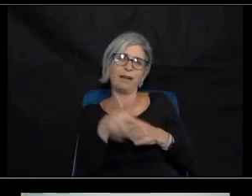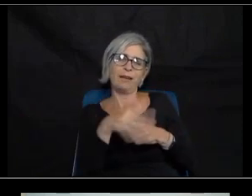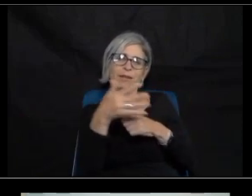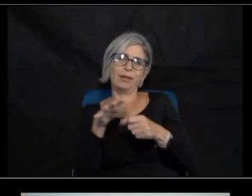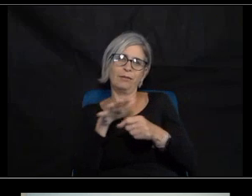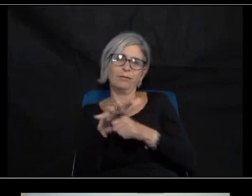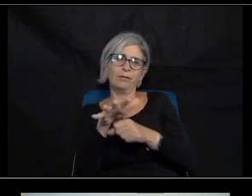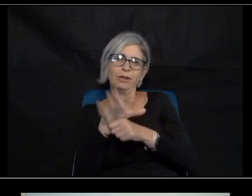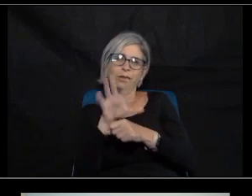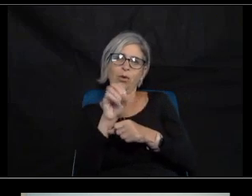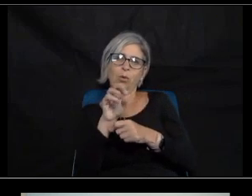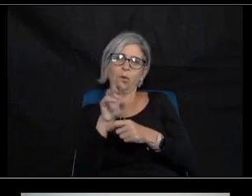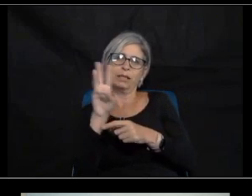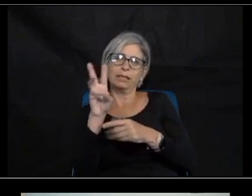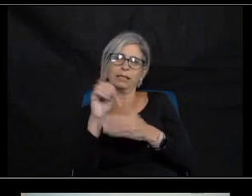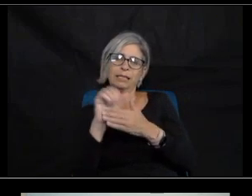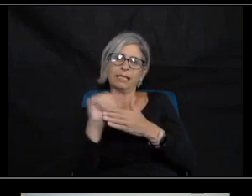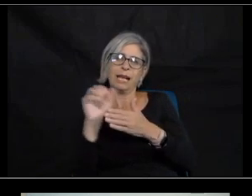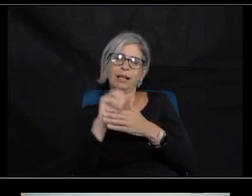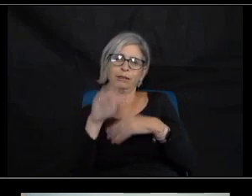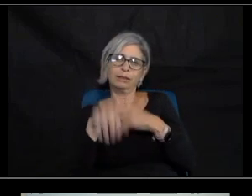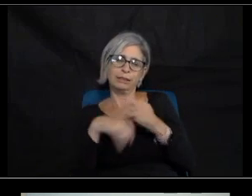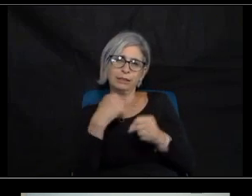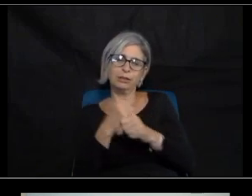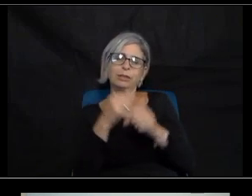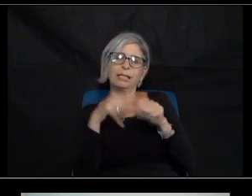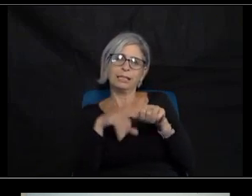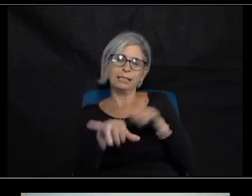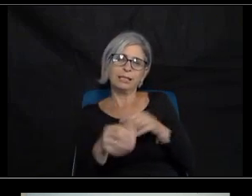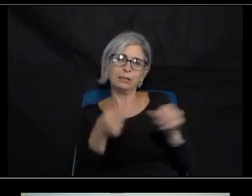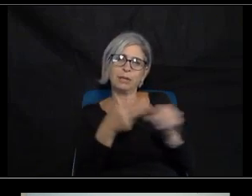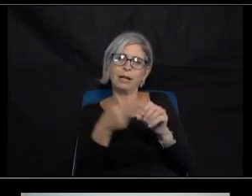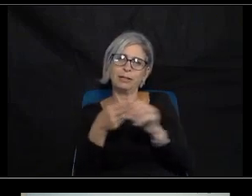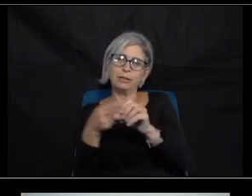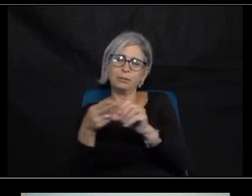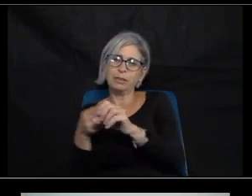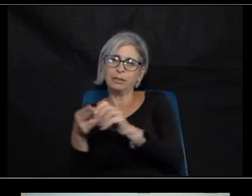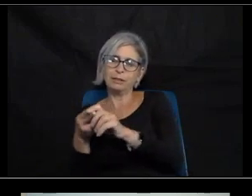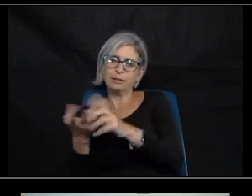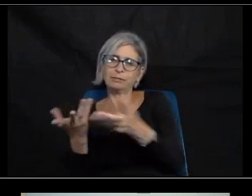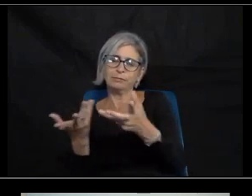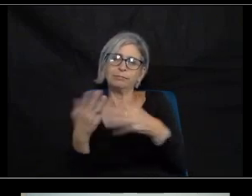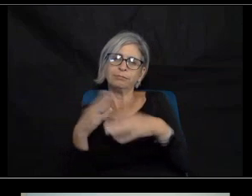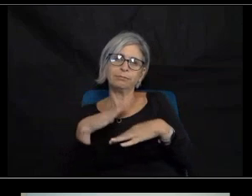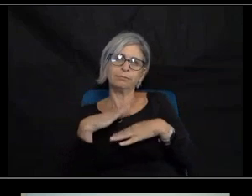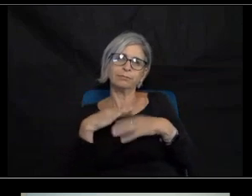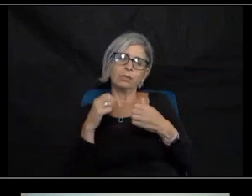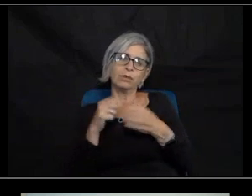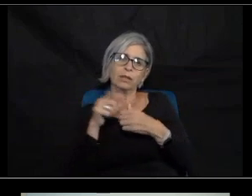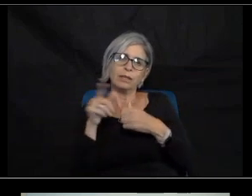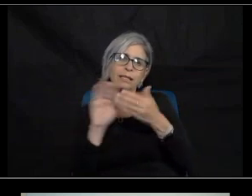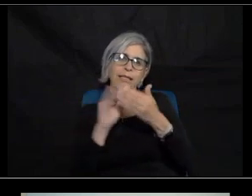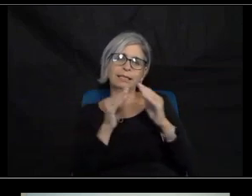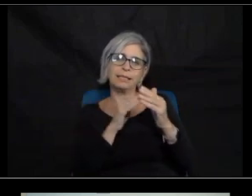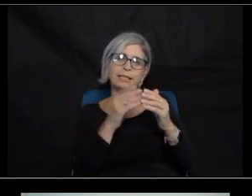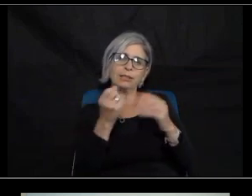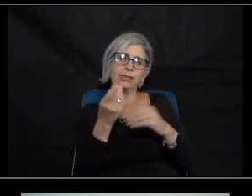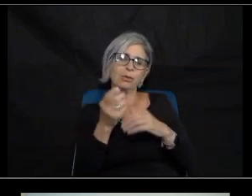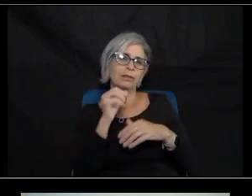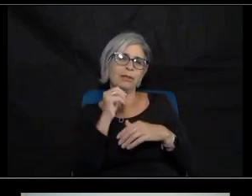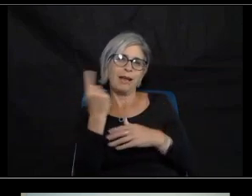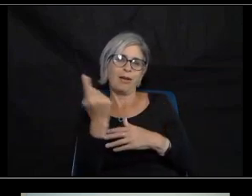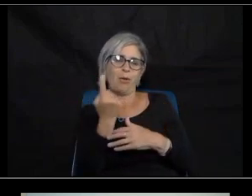or $60 a year would still be able to participate in a meaningful manner within this city. So it's not